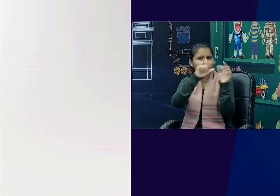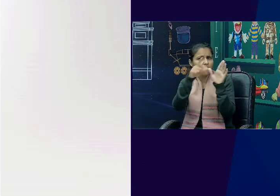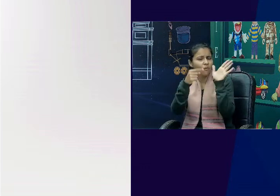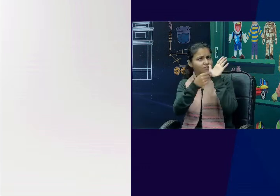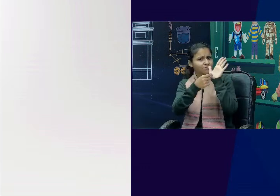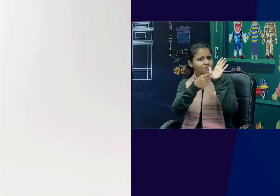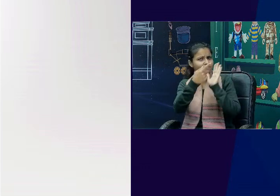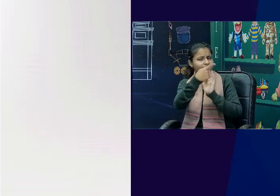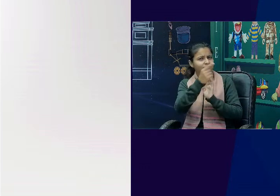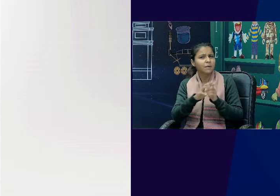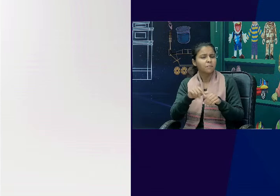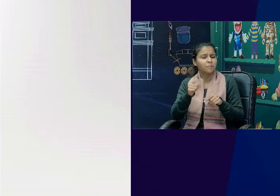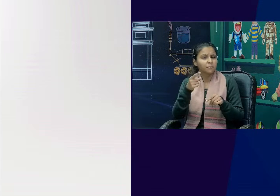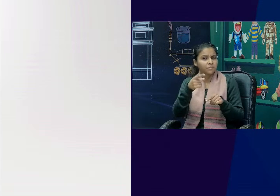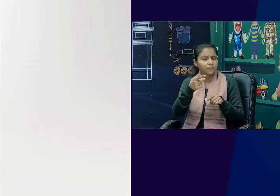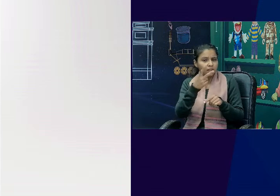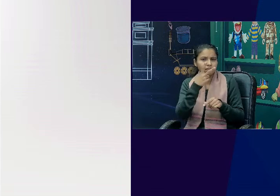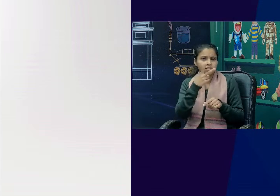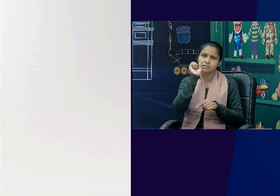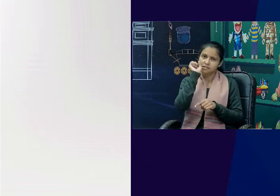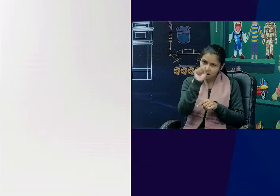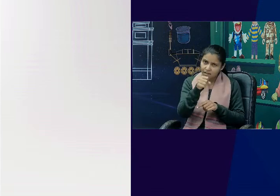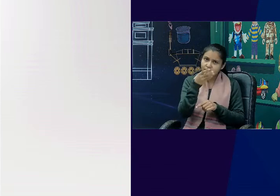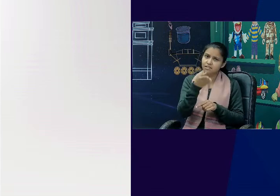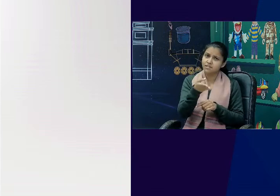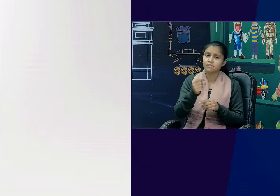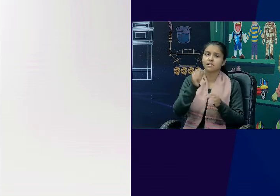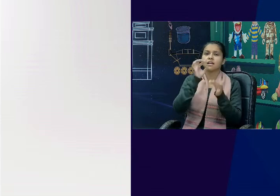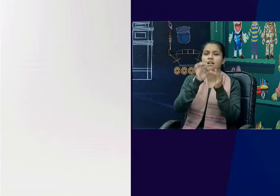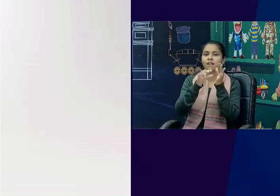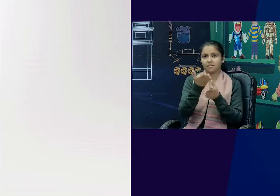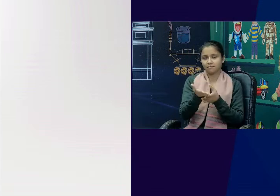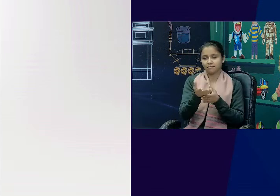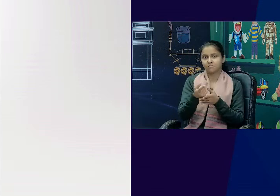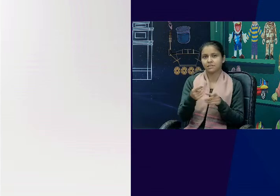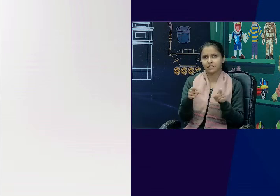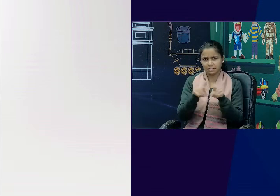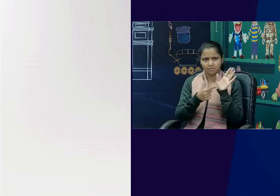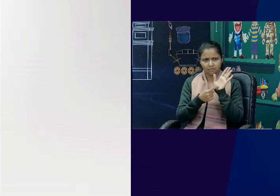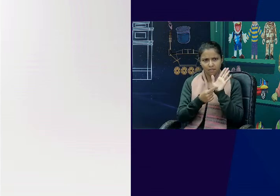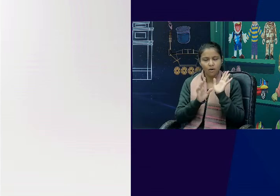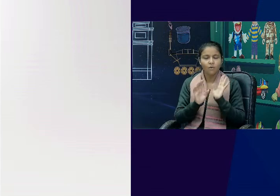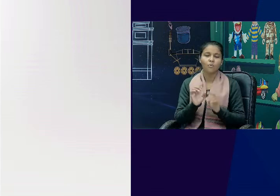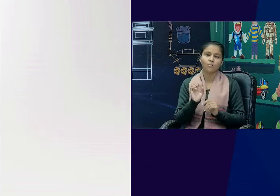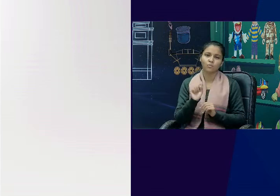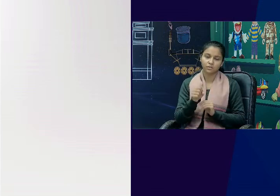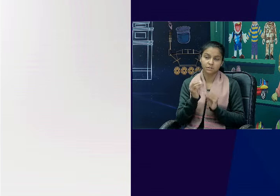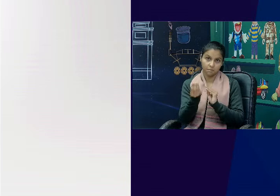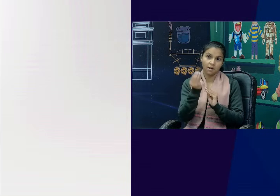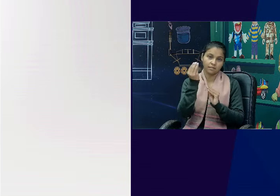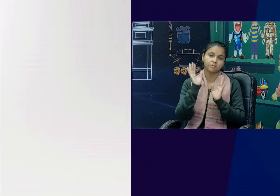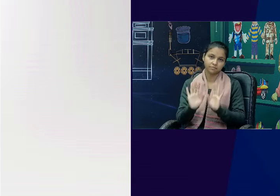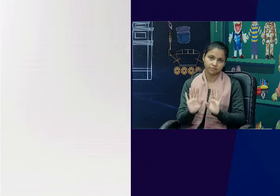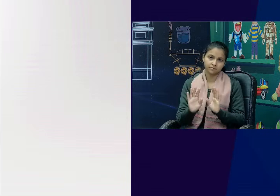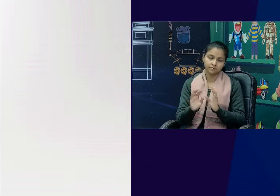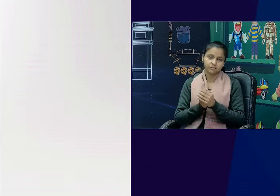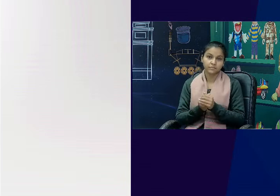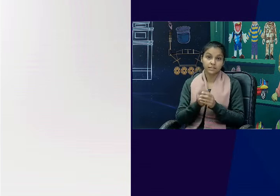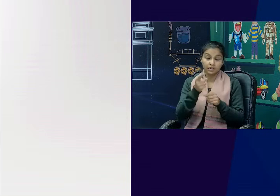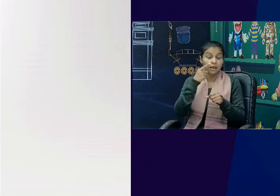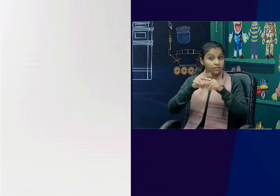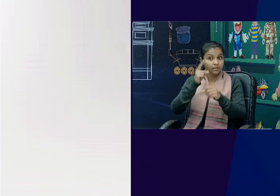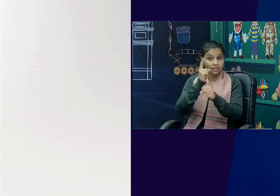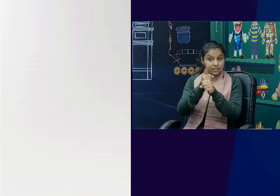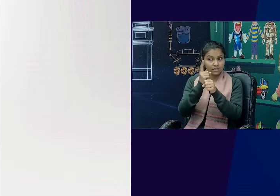lamp, they will realize that yes, this is what a kerosene lamp looked like. And it will be even better if the teacher is